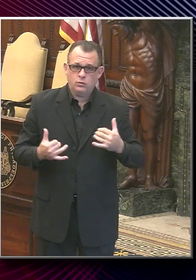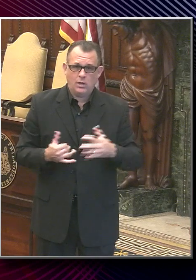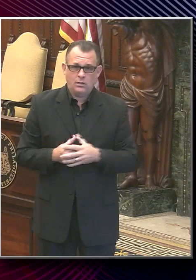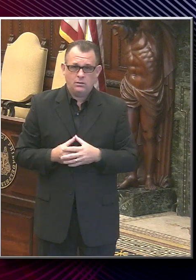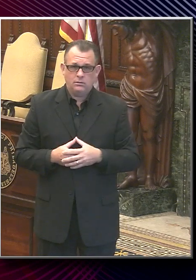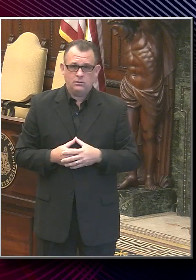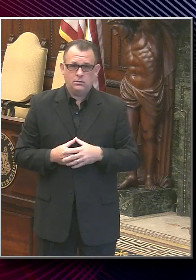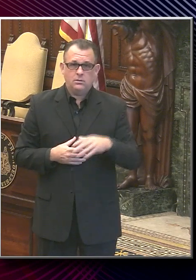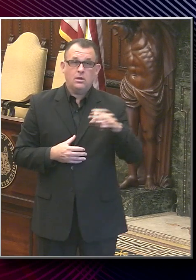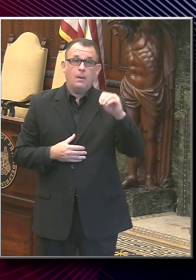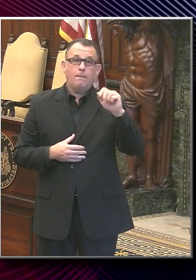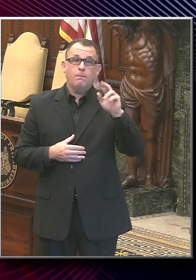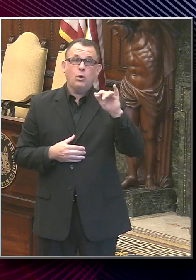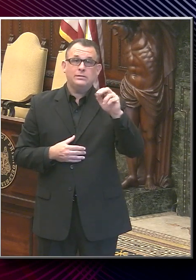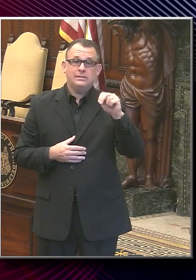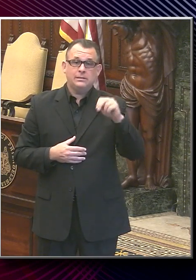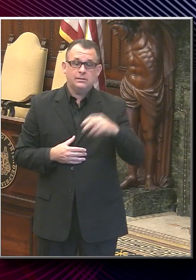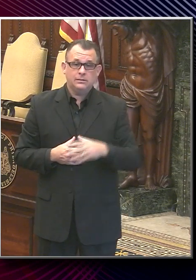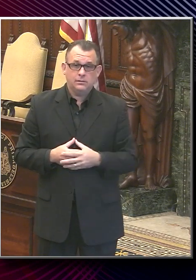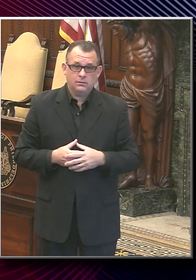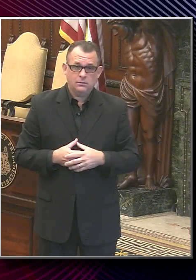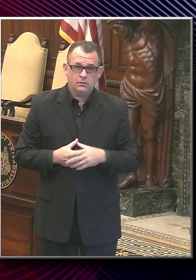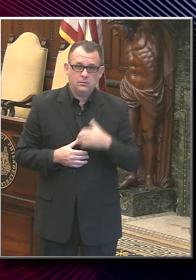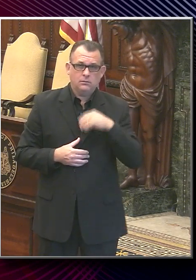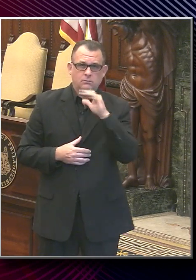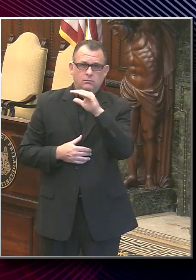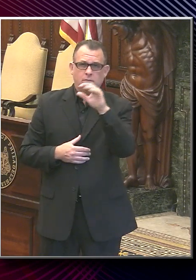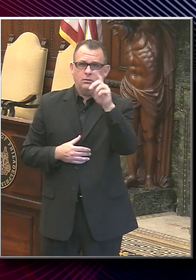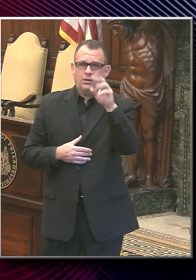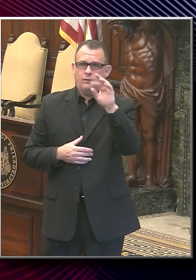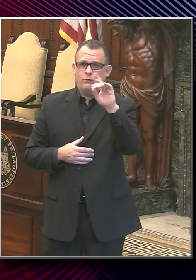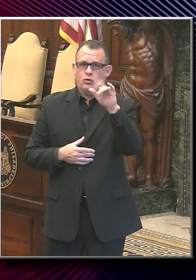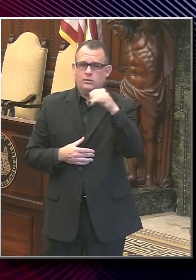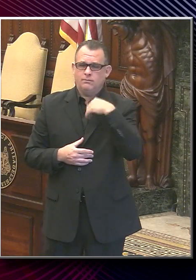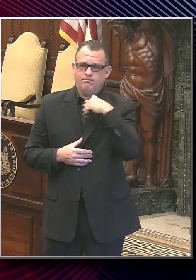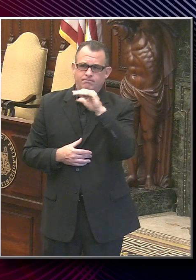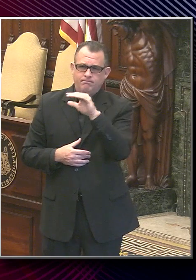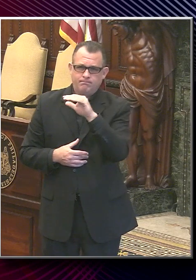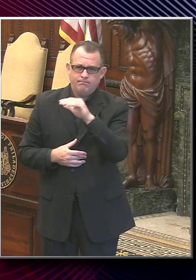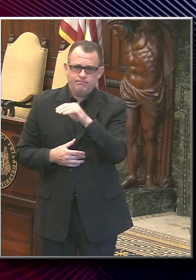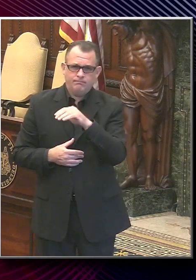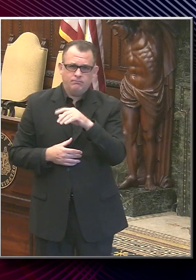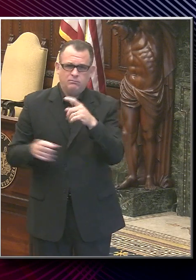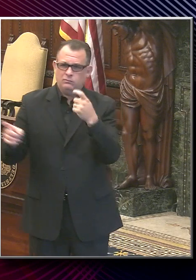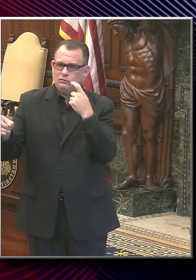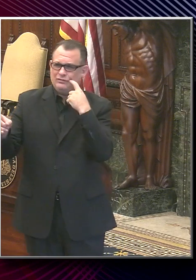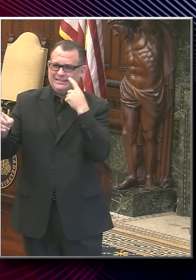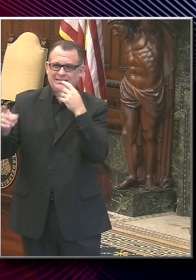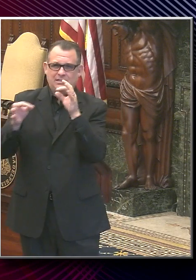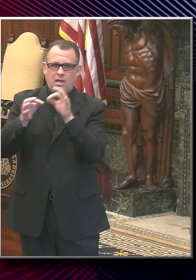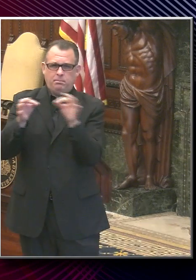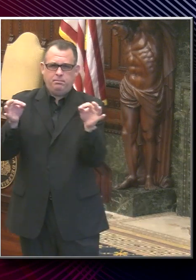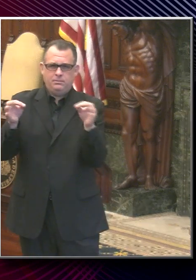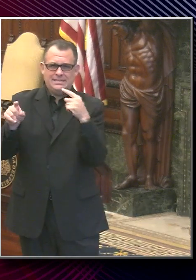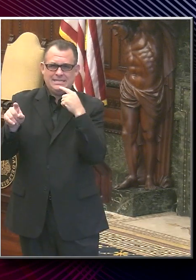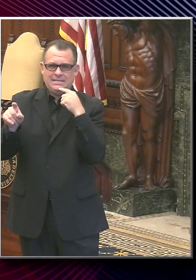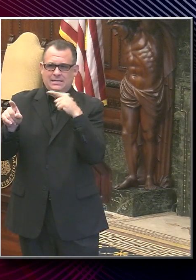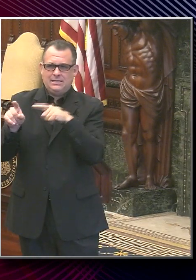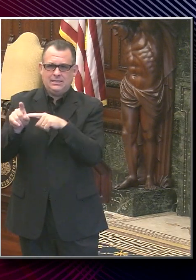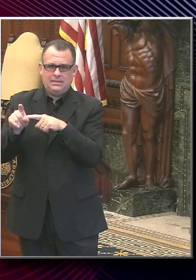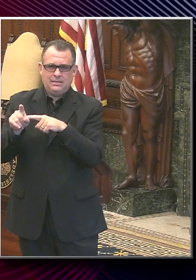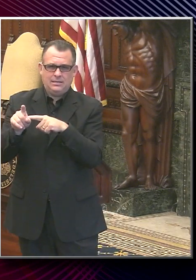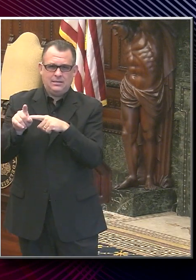up. Yes, Dr. Farley, the statement you just made, if there's a couple and one of